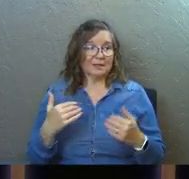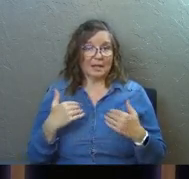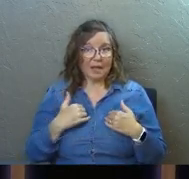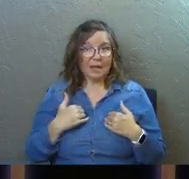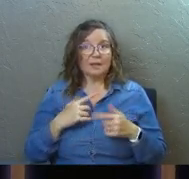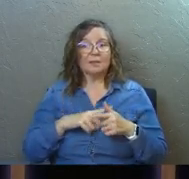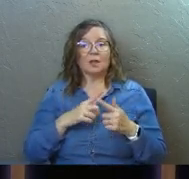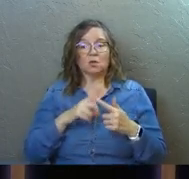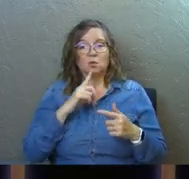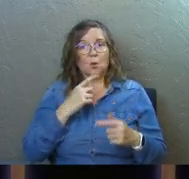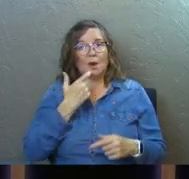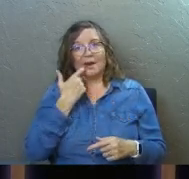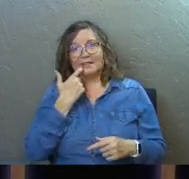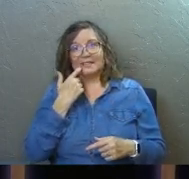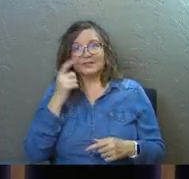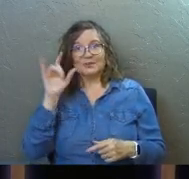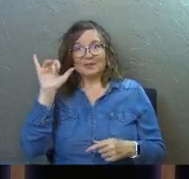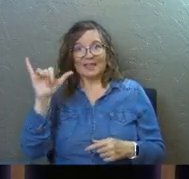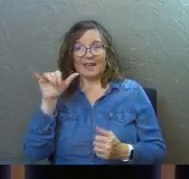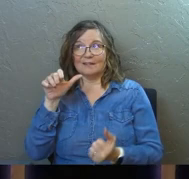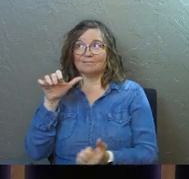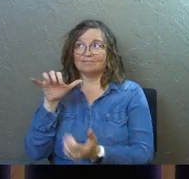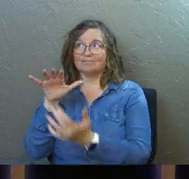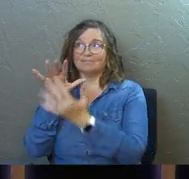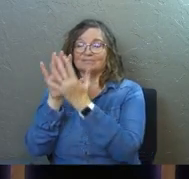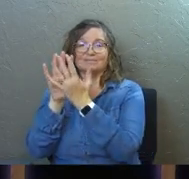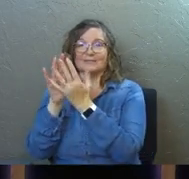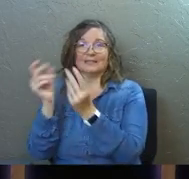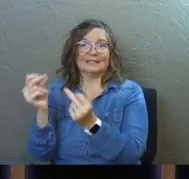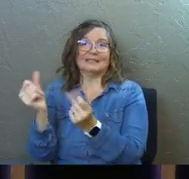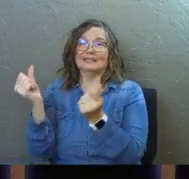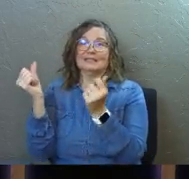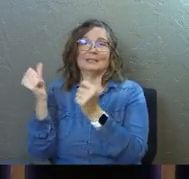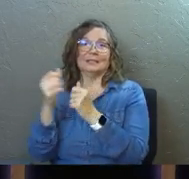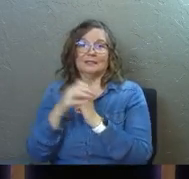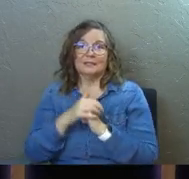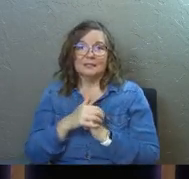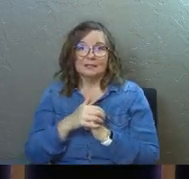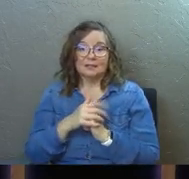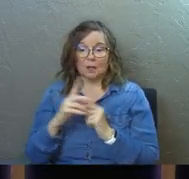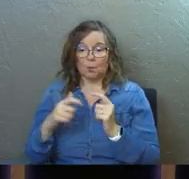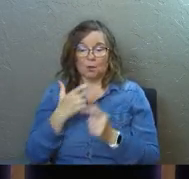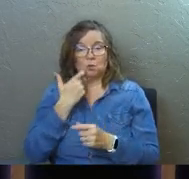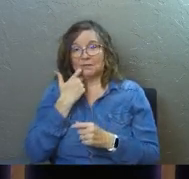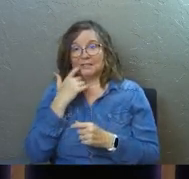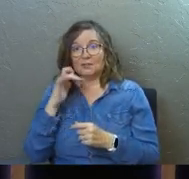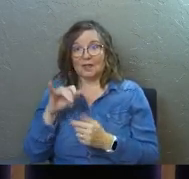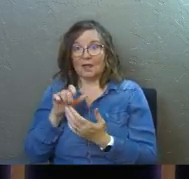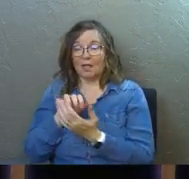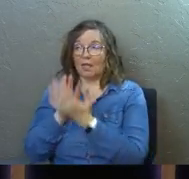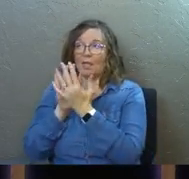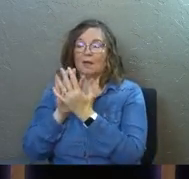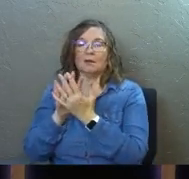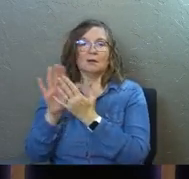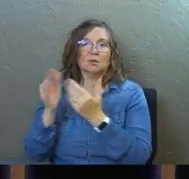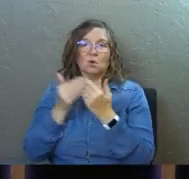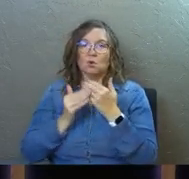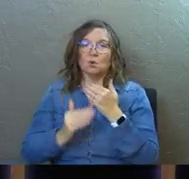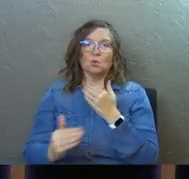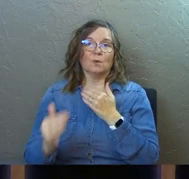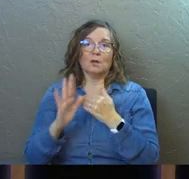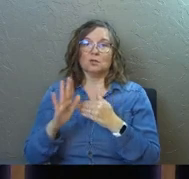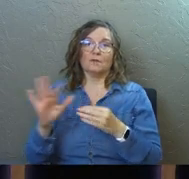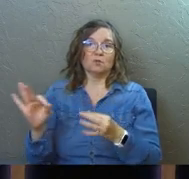has, then you are addicted to that pretty well instantly. And once you're addicted to it, your whole rest